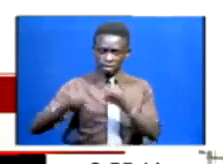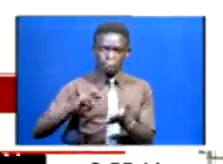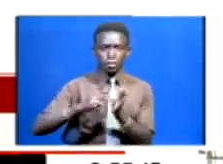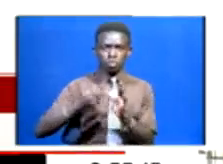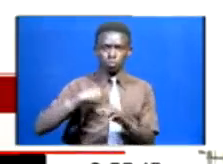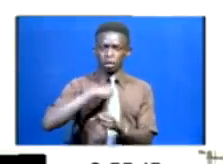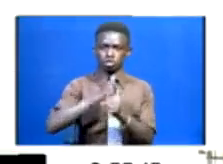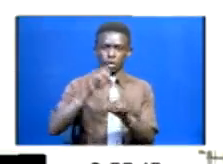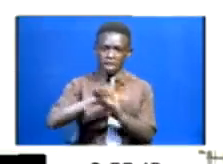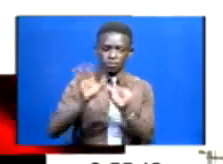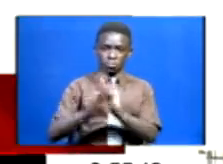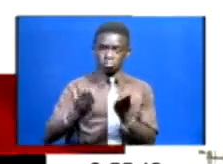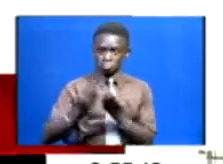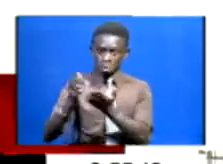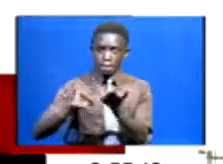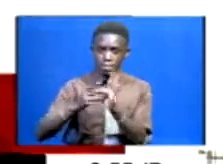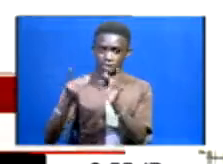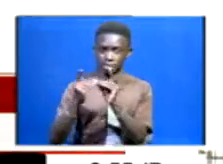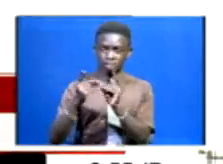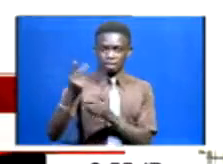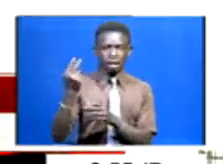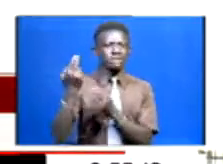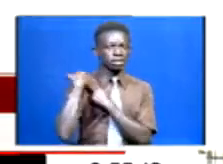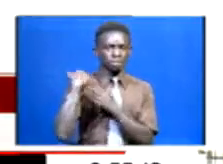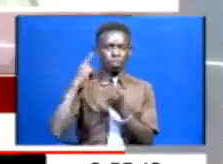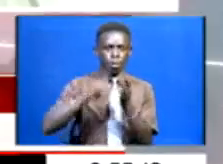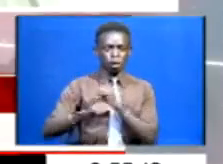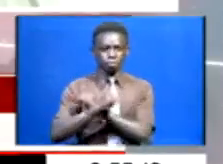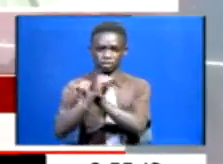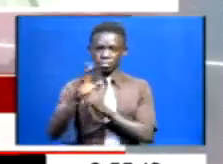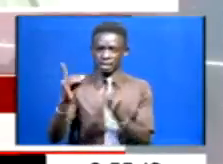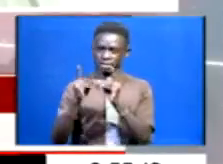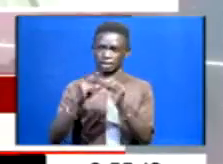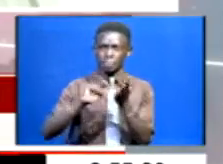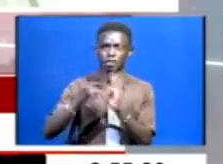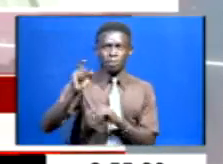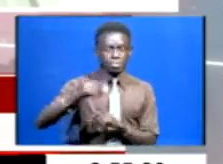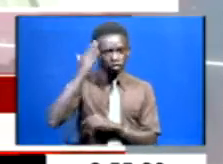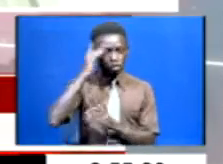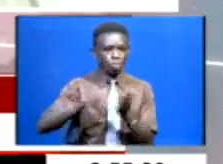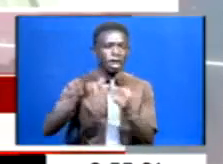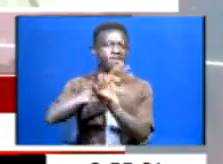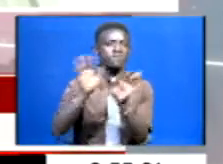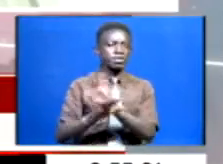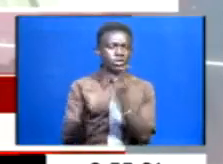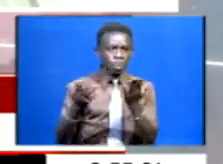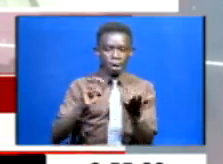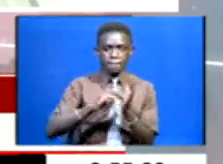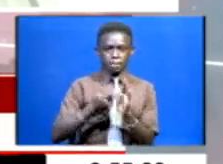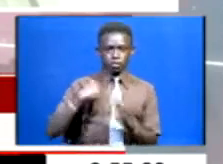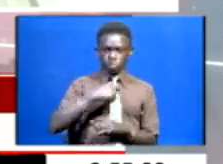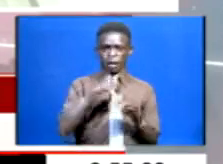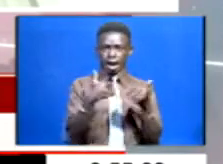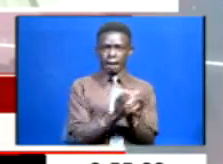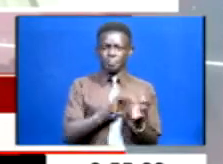to you. So all your data, you're the one to back up the data, you're the one who is supposed to know where everything is. Only Robisearch come in when maybe you